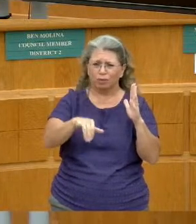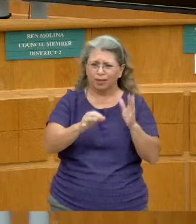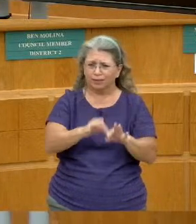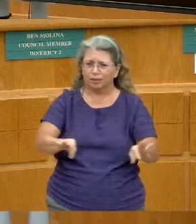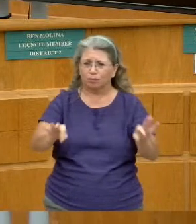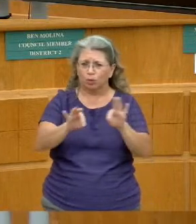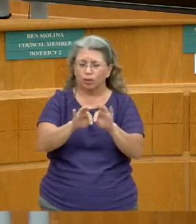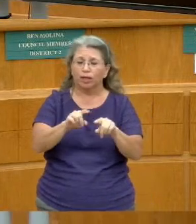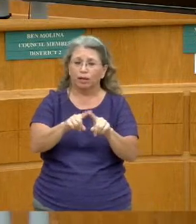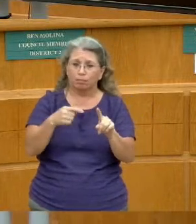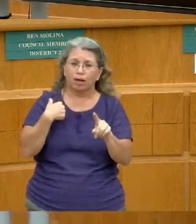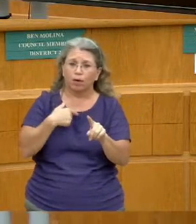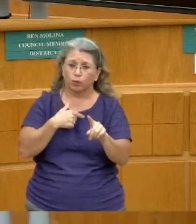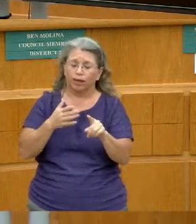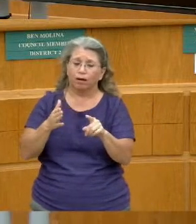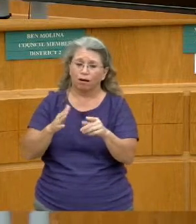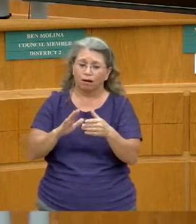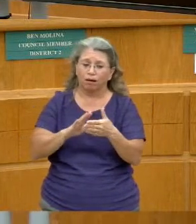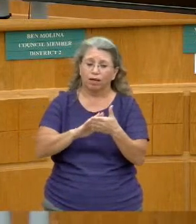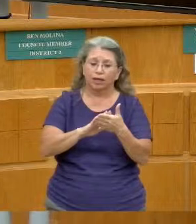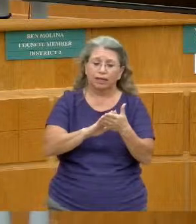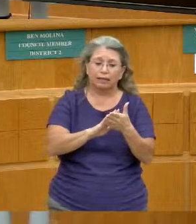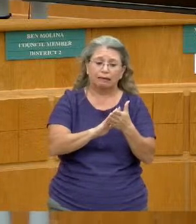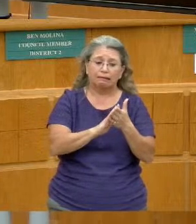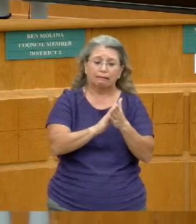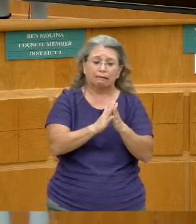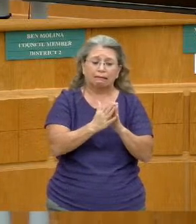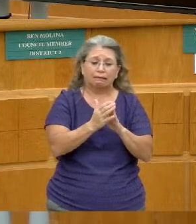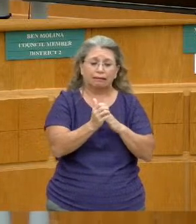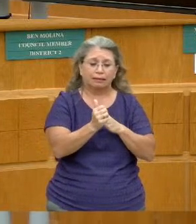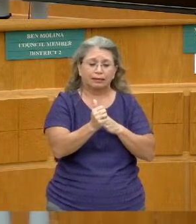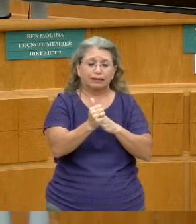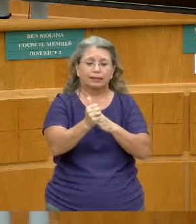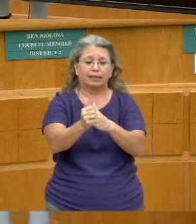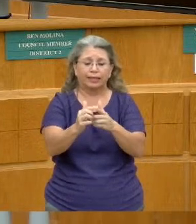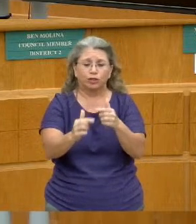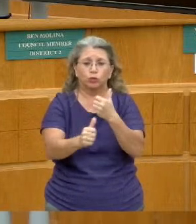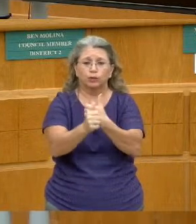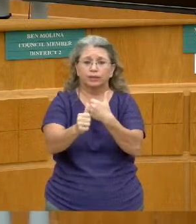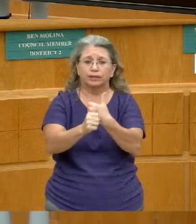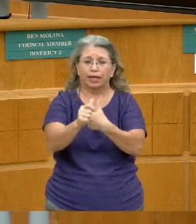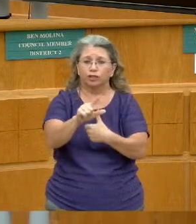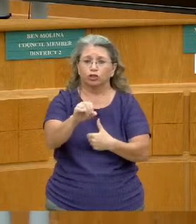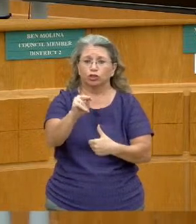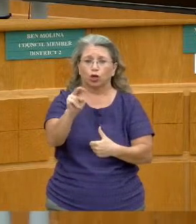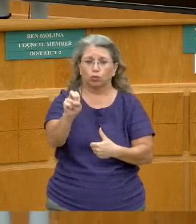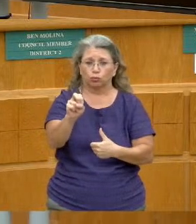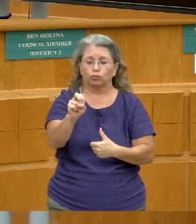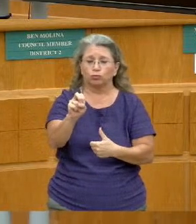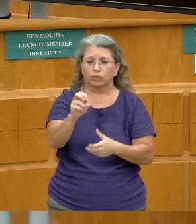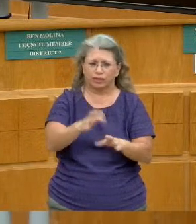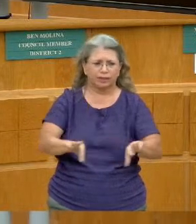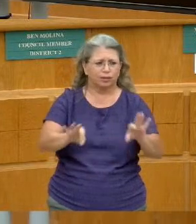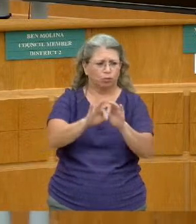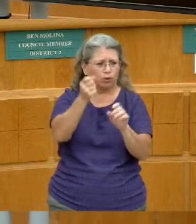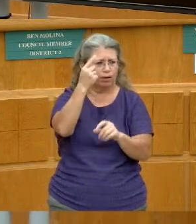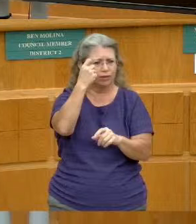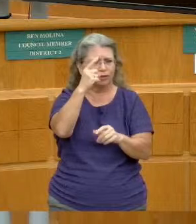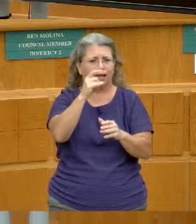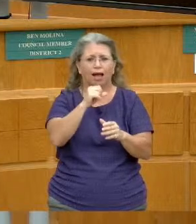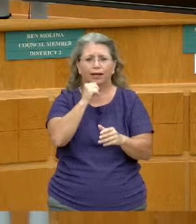are drifting into that danger zone. And so it's important that people understand what's at stake. I don't consider it fear, I consider